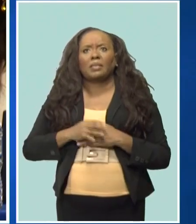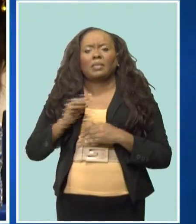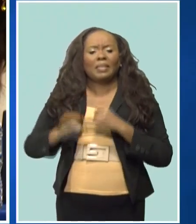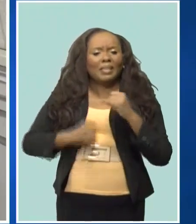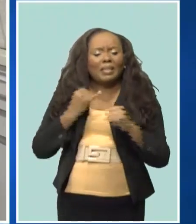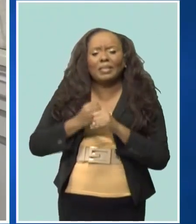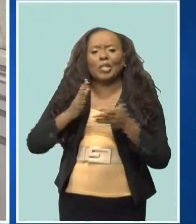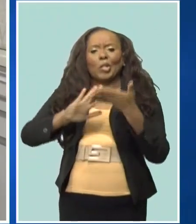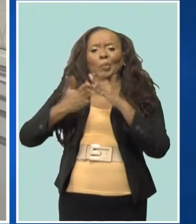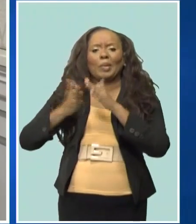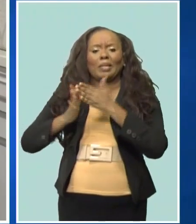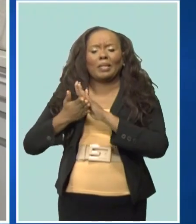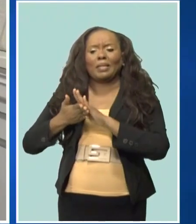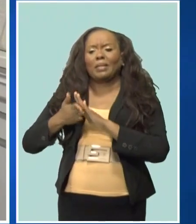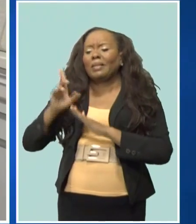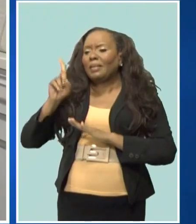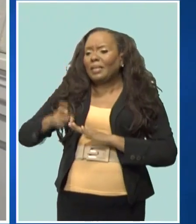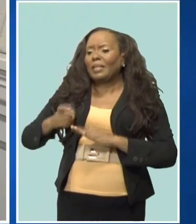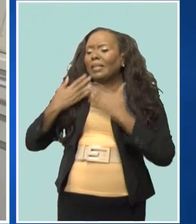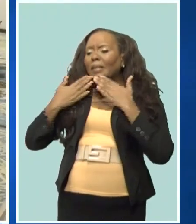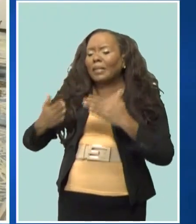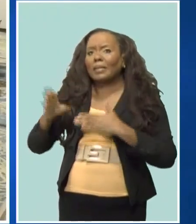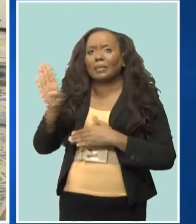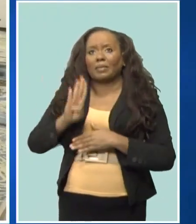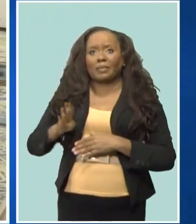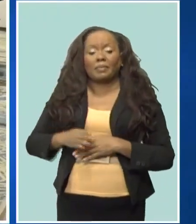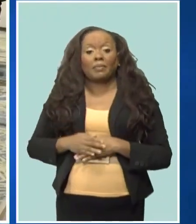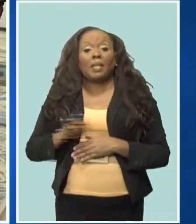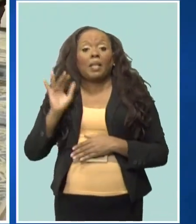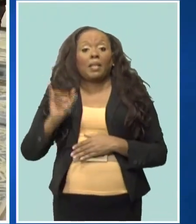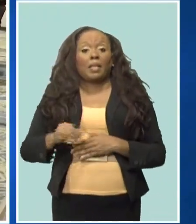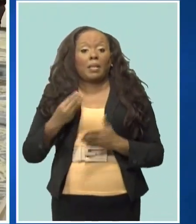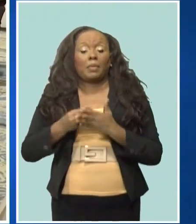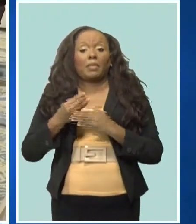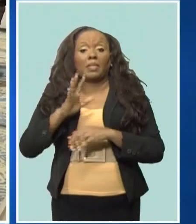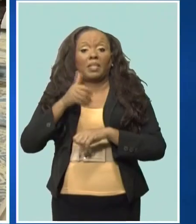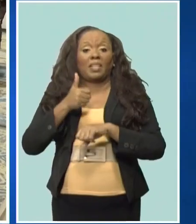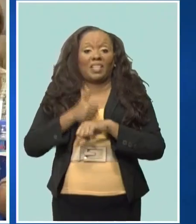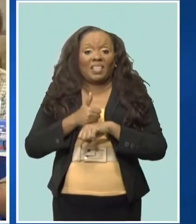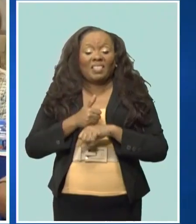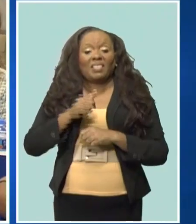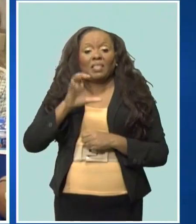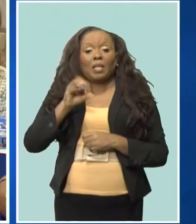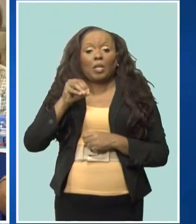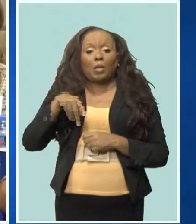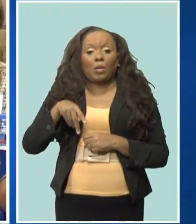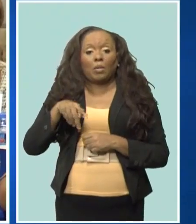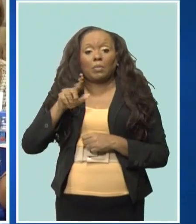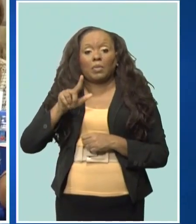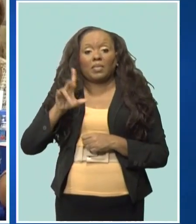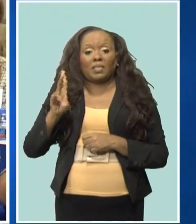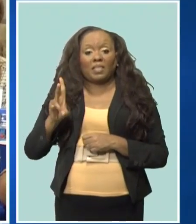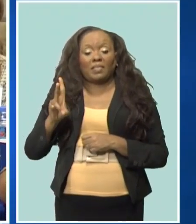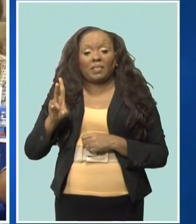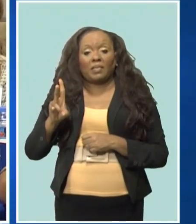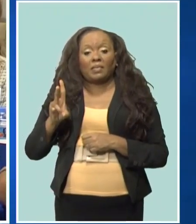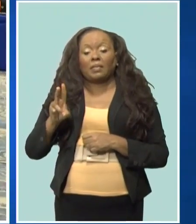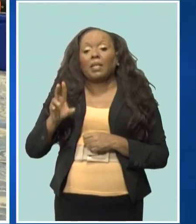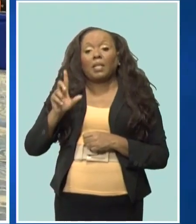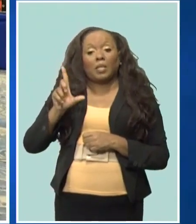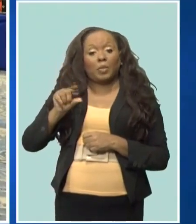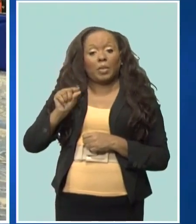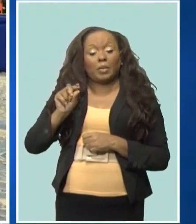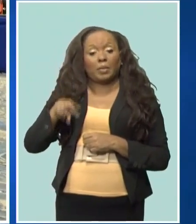community. The Loss and Damage Fund was created at the 27th Conference of Parties in Egypt in 2022,